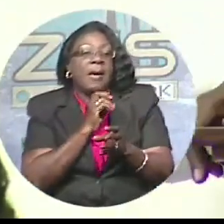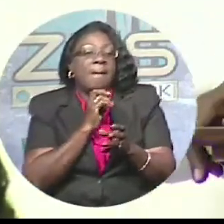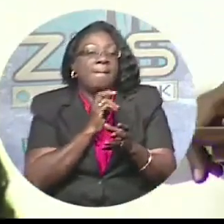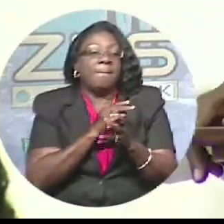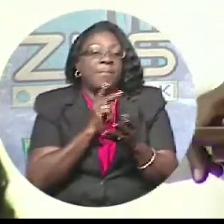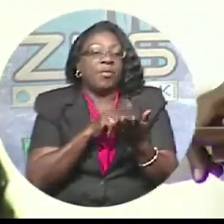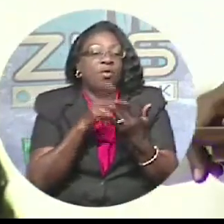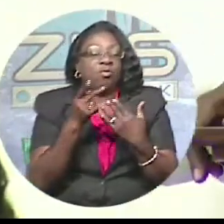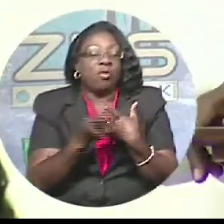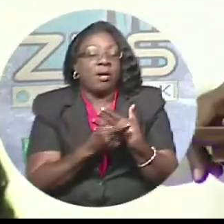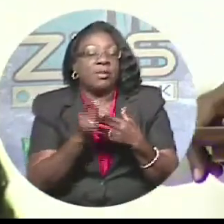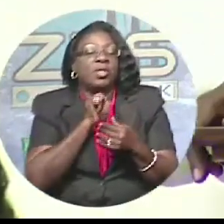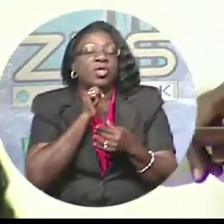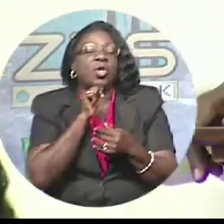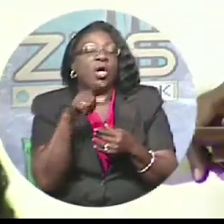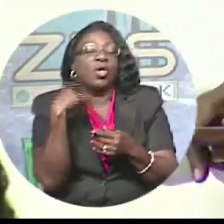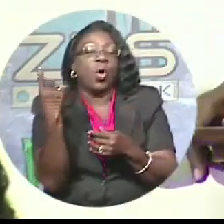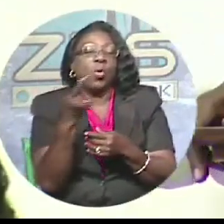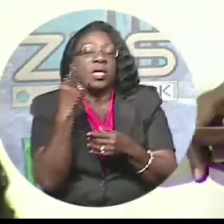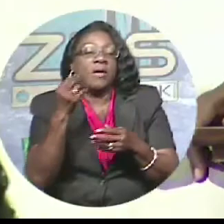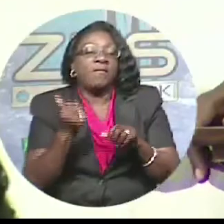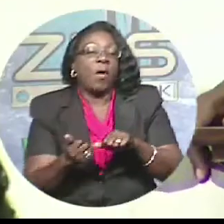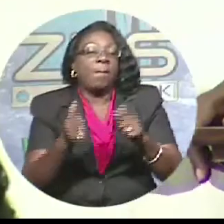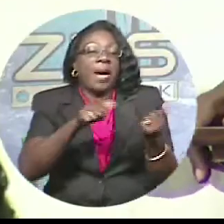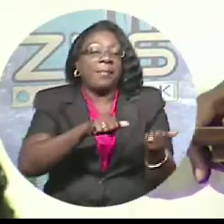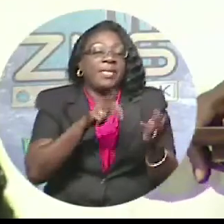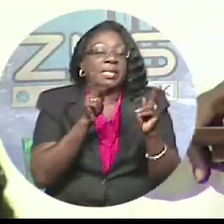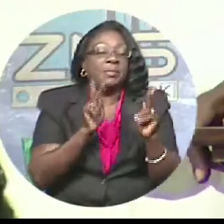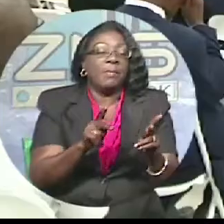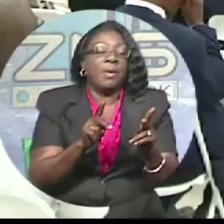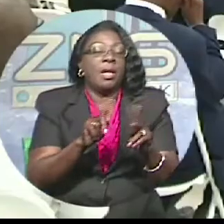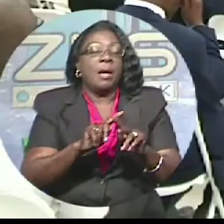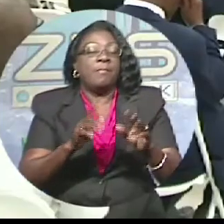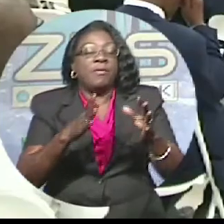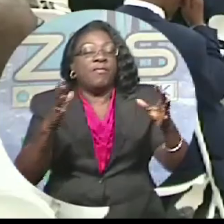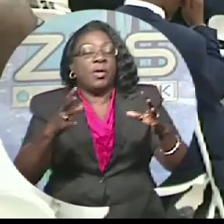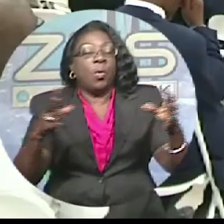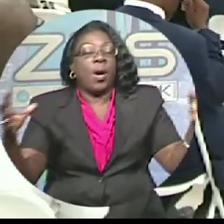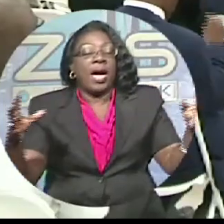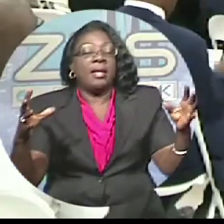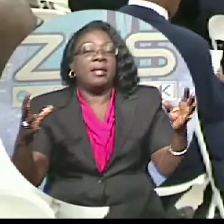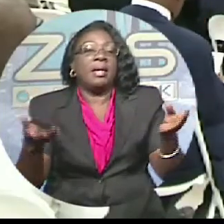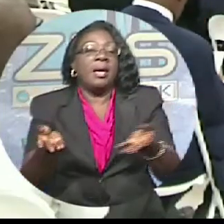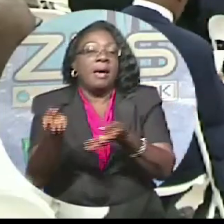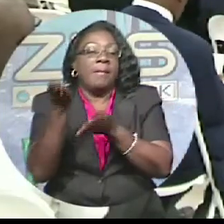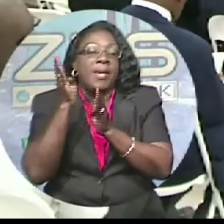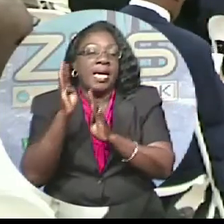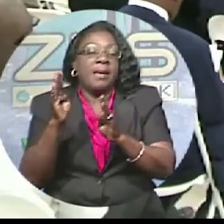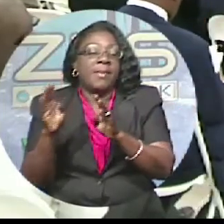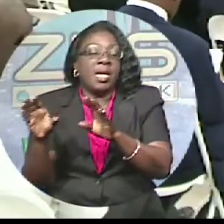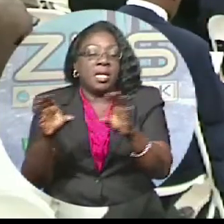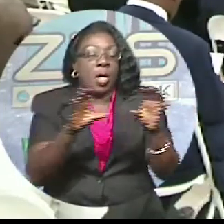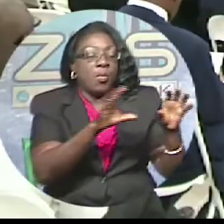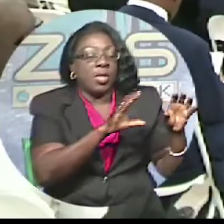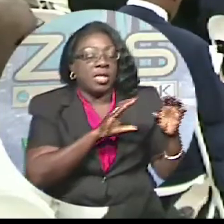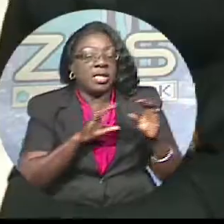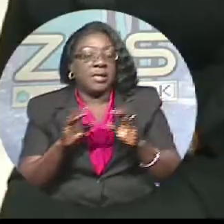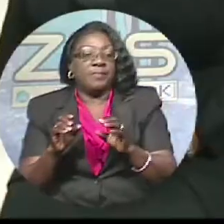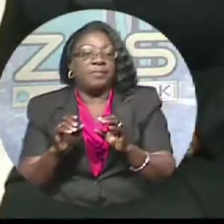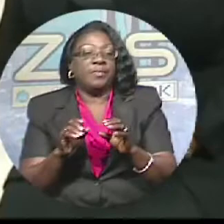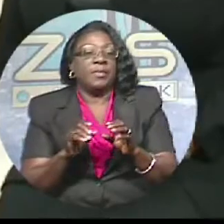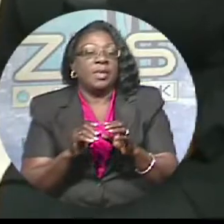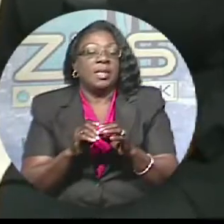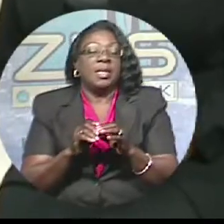for Baptists, but for the wider Bahamian community. The groundbreaking ceremony for the William Thompson Auditorium was held